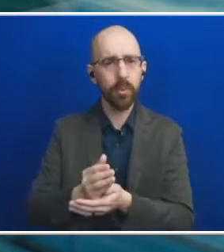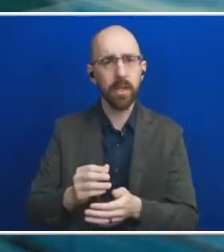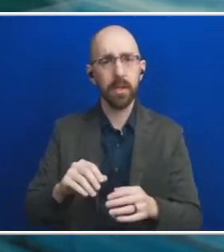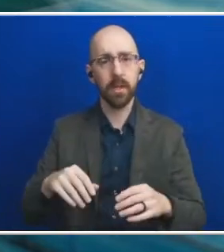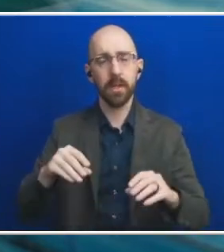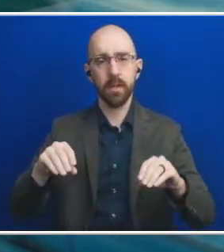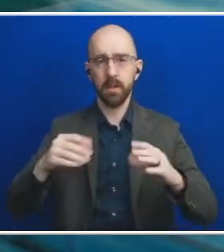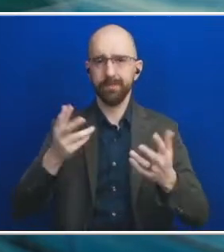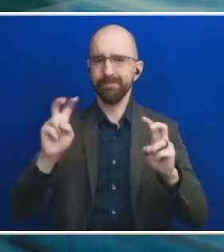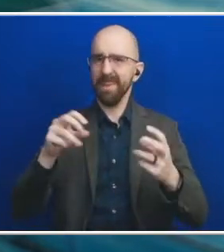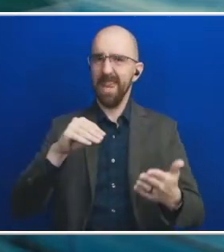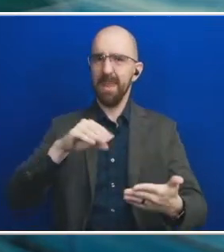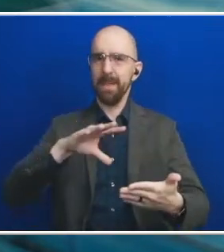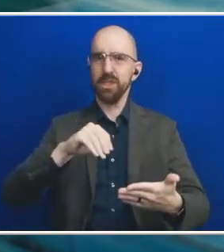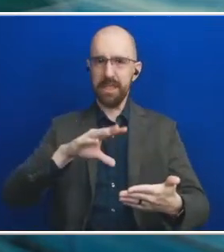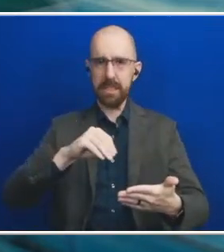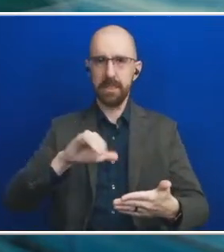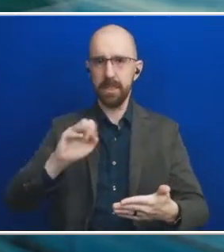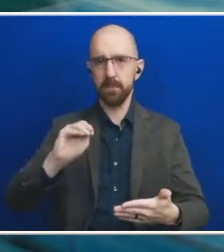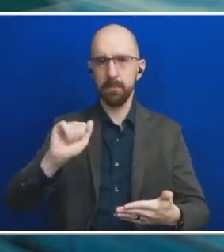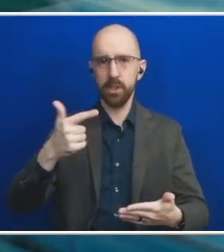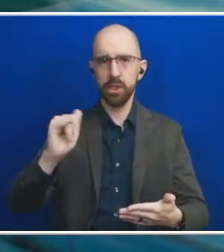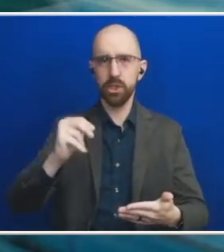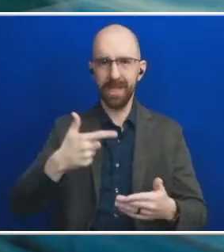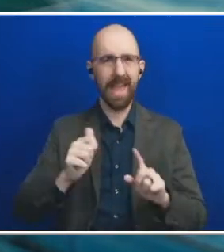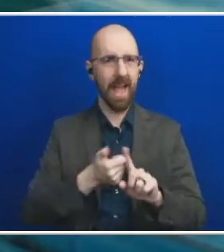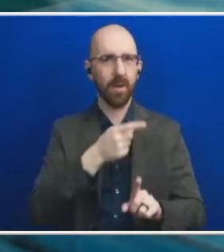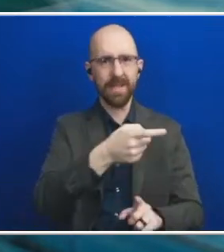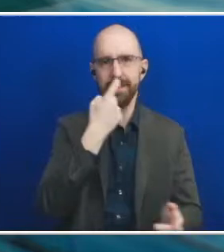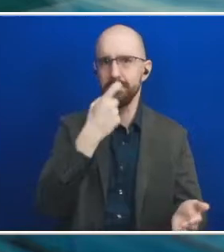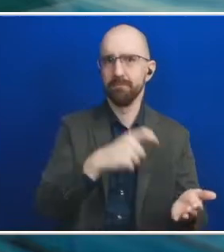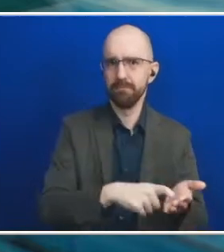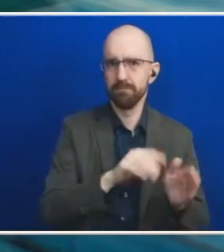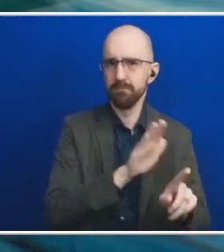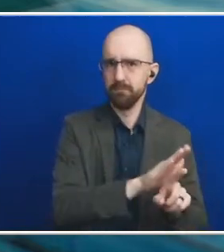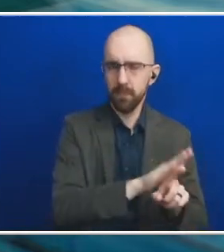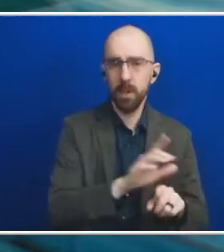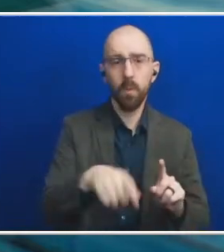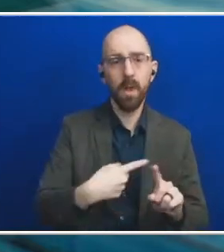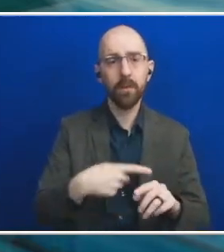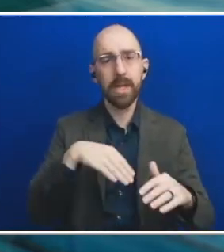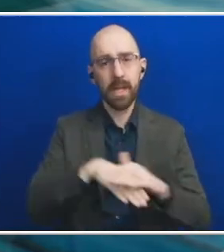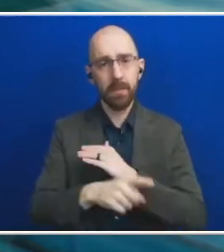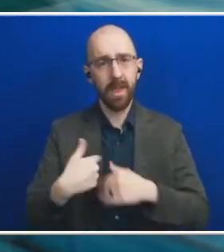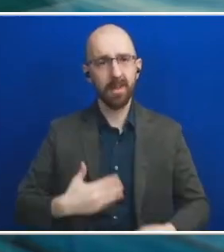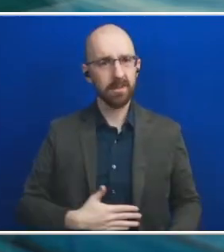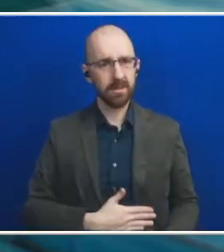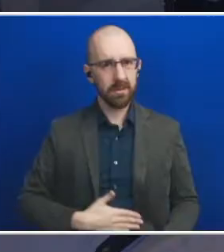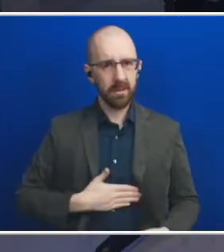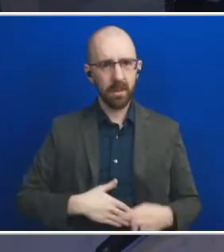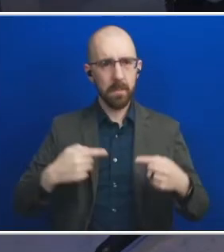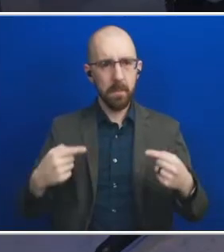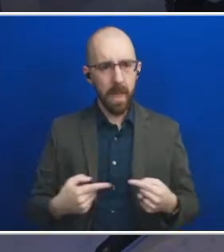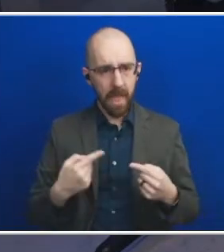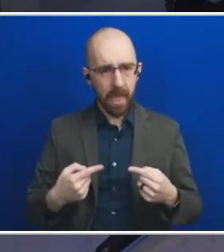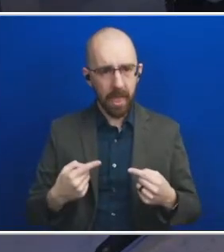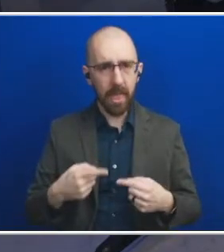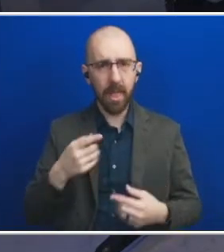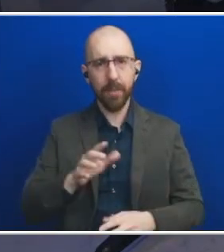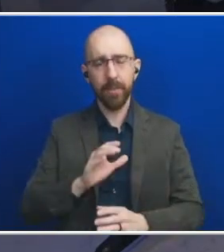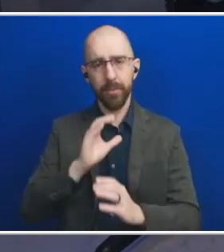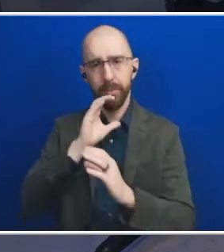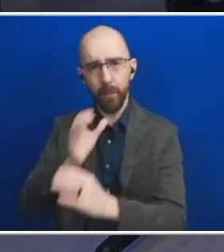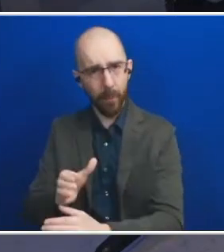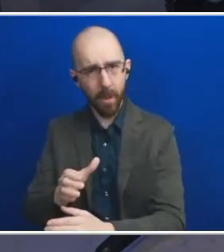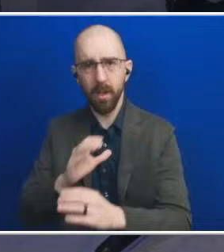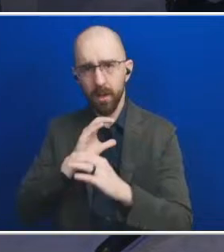that Jackson's was more accurately seen. When he came in, he was having abdominal pain, distension, he was throwing up like crazy, and so they did a CT